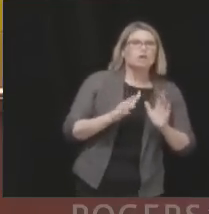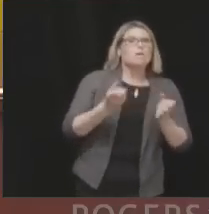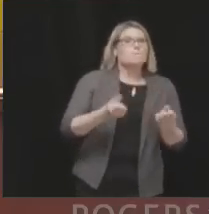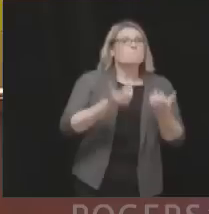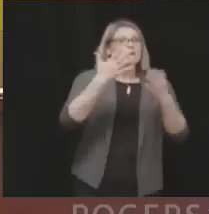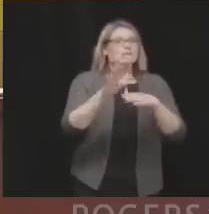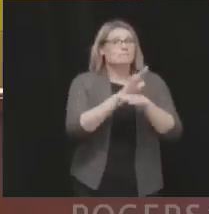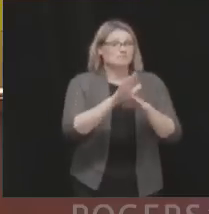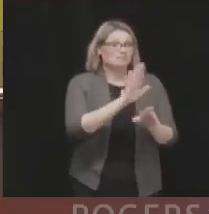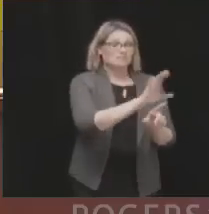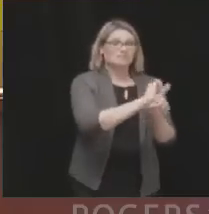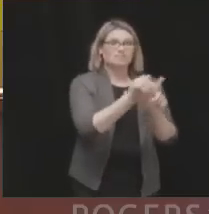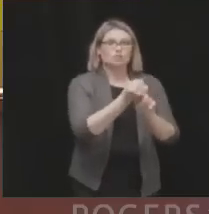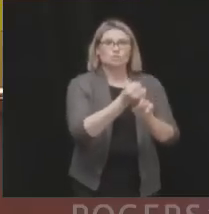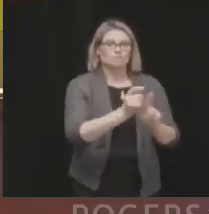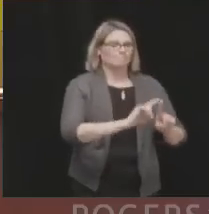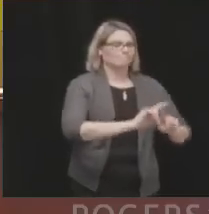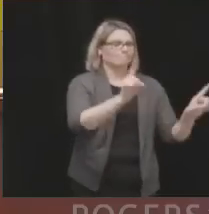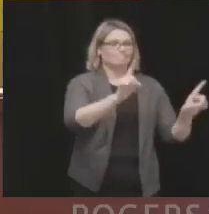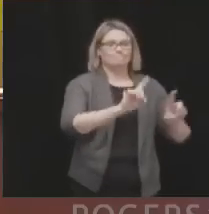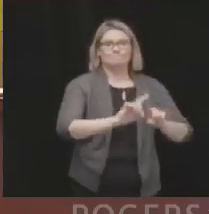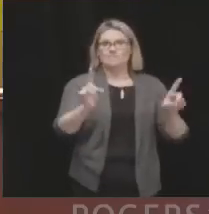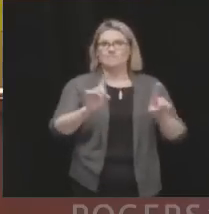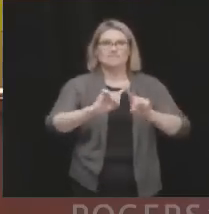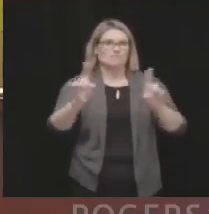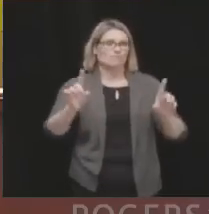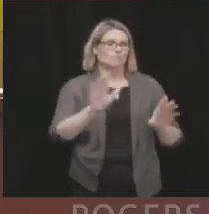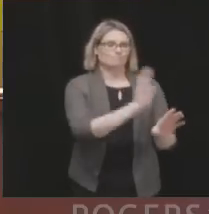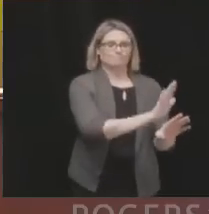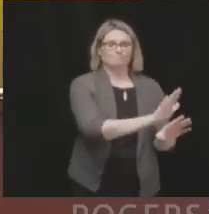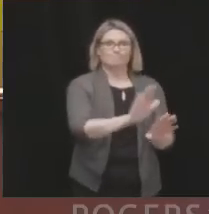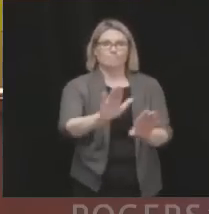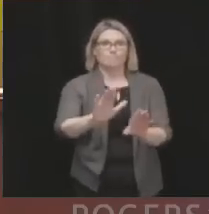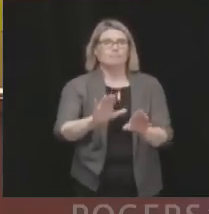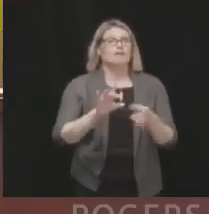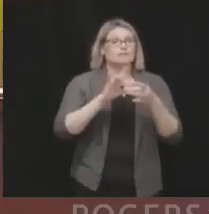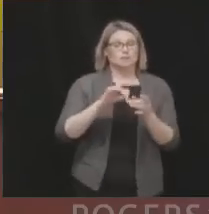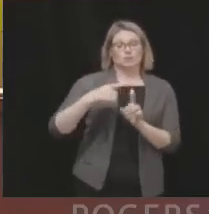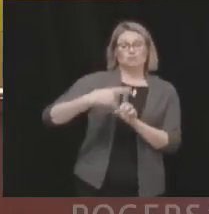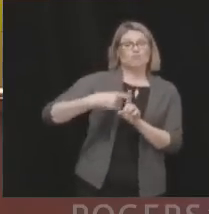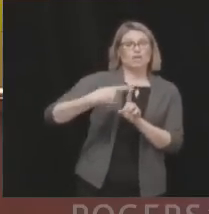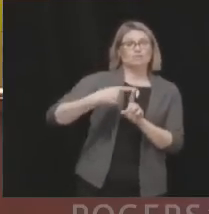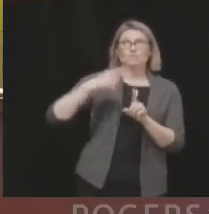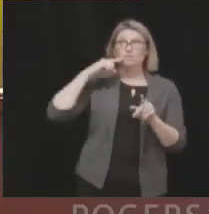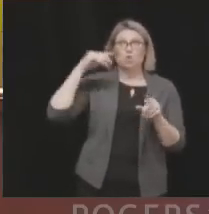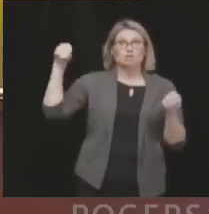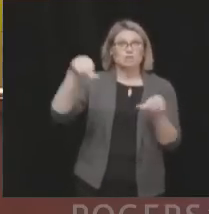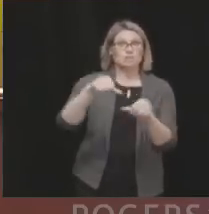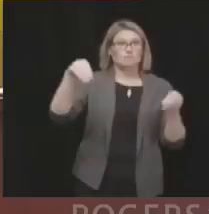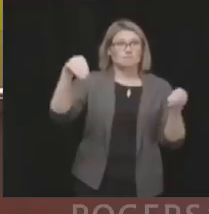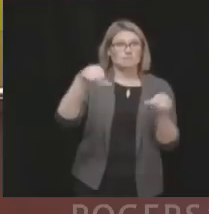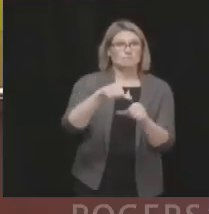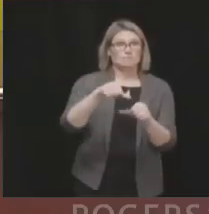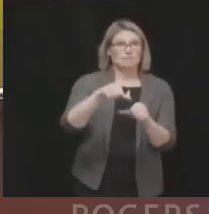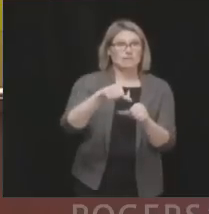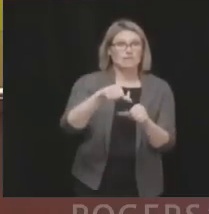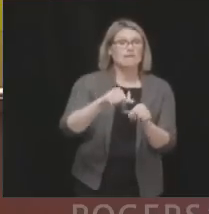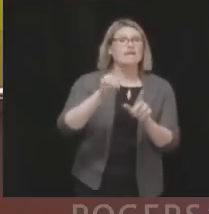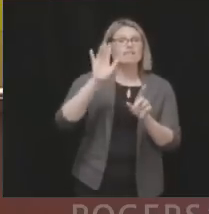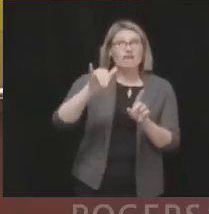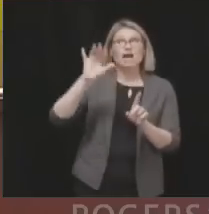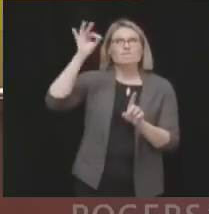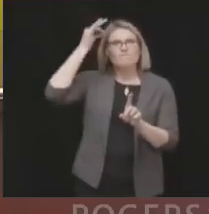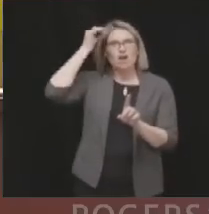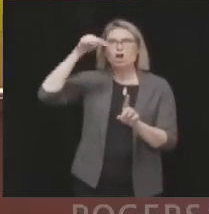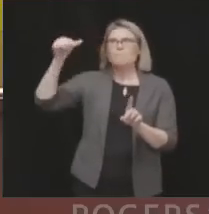they wanted to develop the timelines around whether we were participating or not. And of course, it's a program that we had heard from